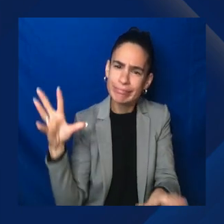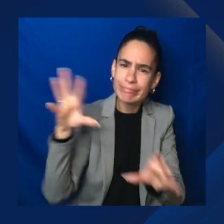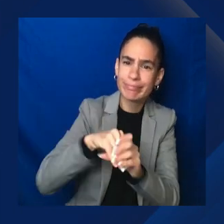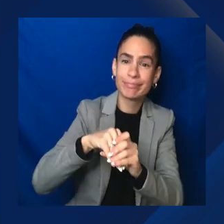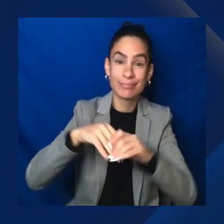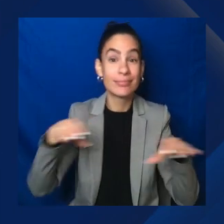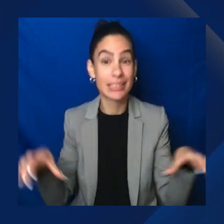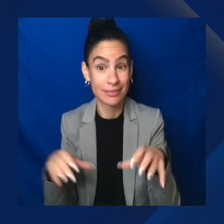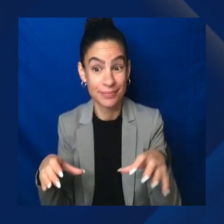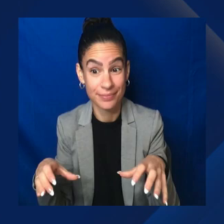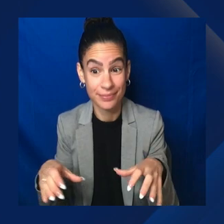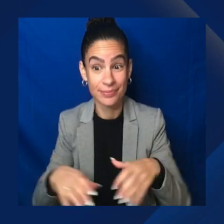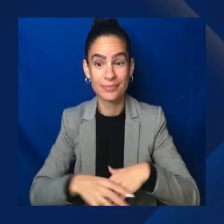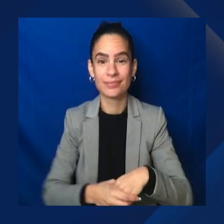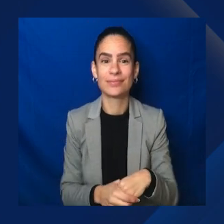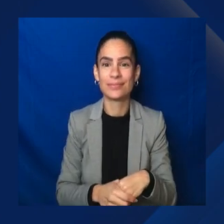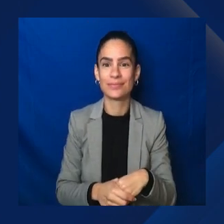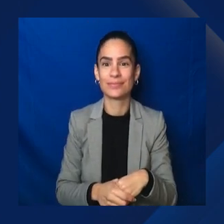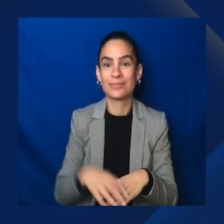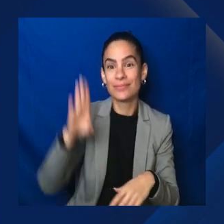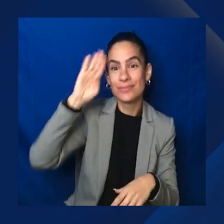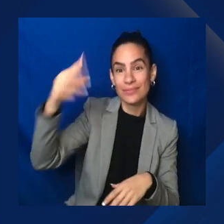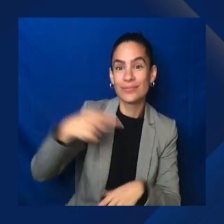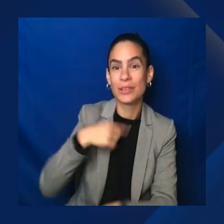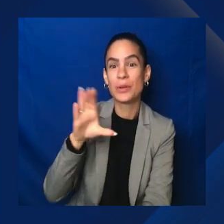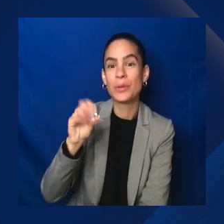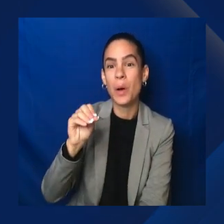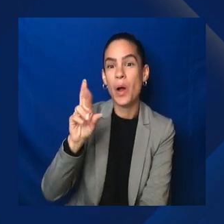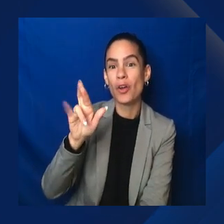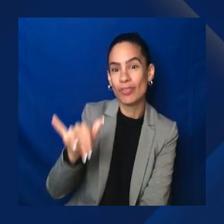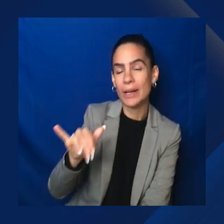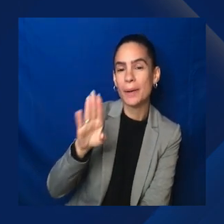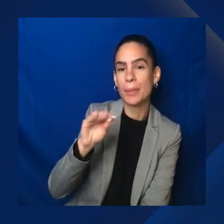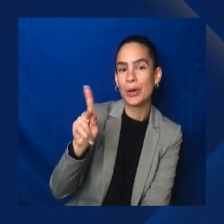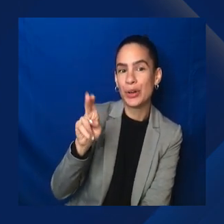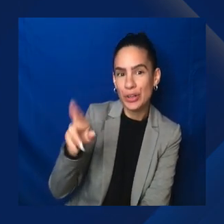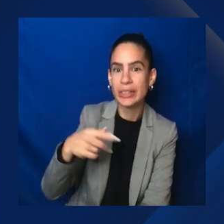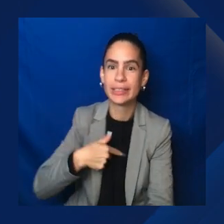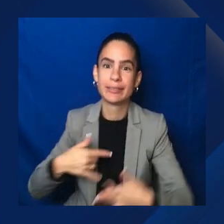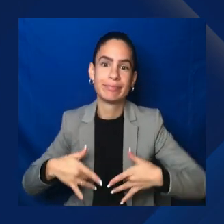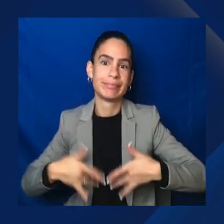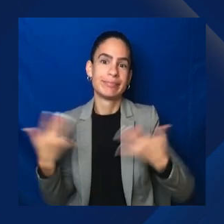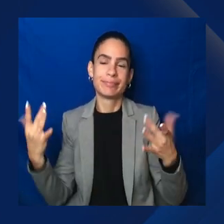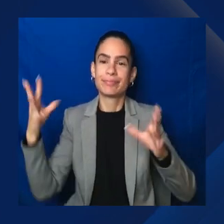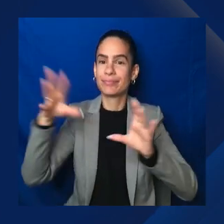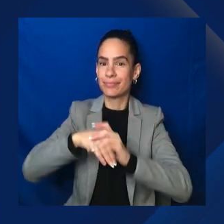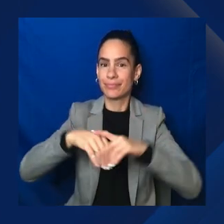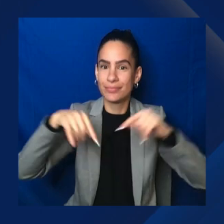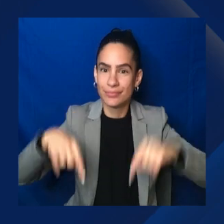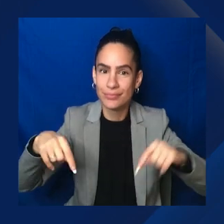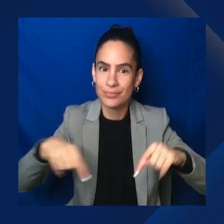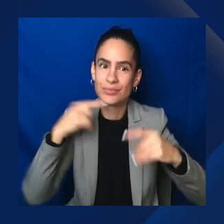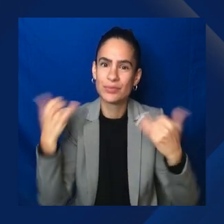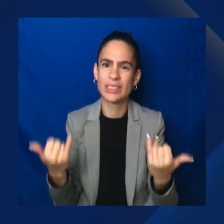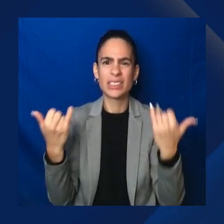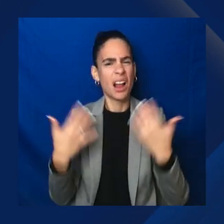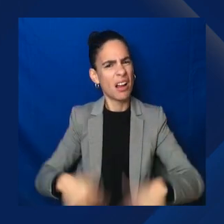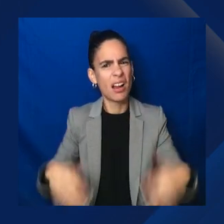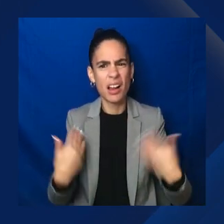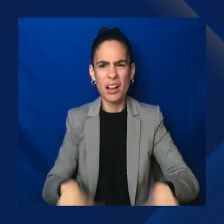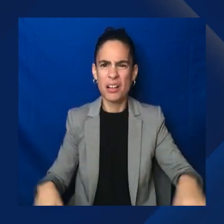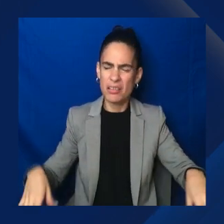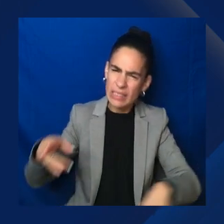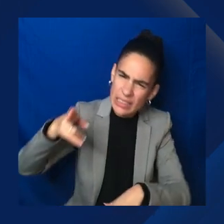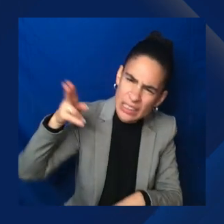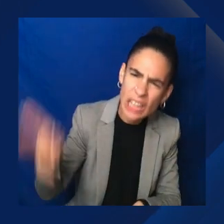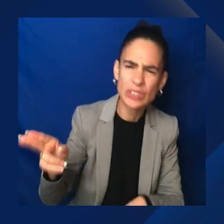Hi, it's Cory Booker, and I'm really pleased to be here. This day is extraordinary and historic. I'm honored that